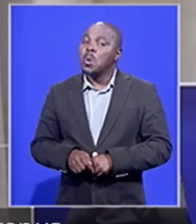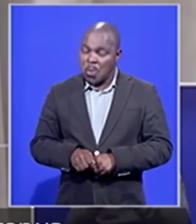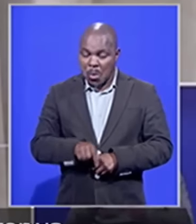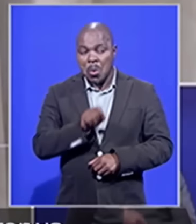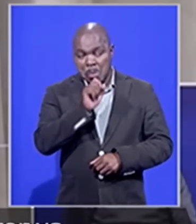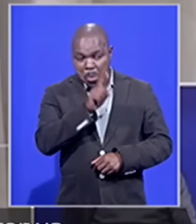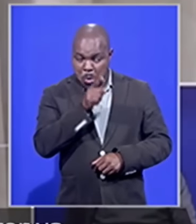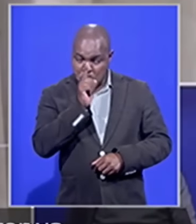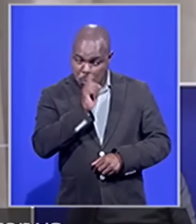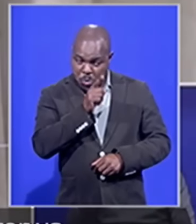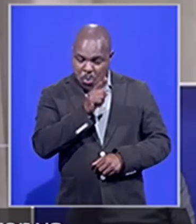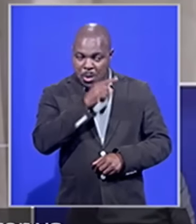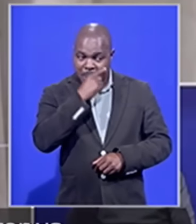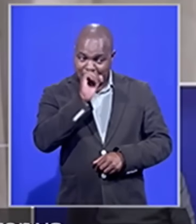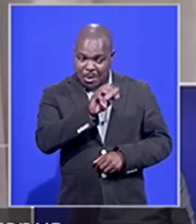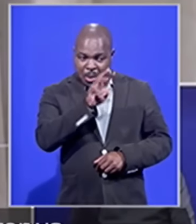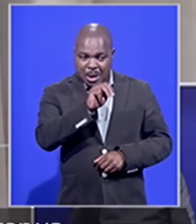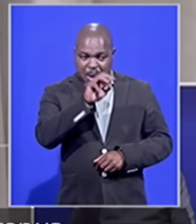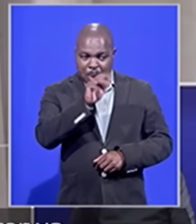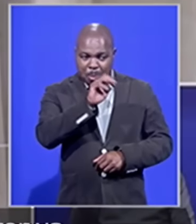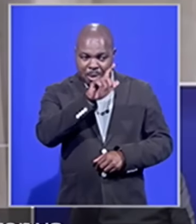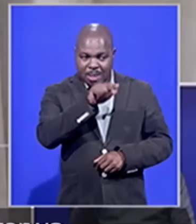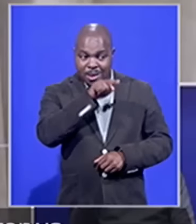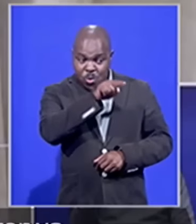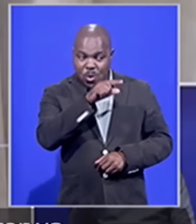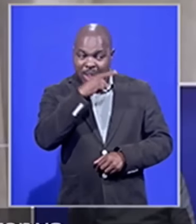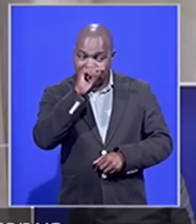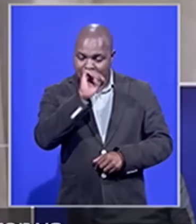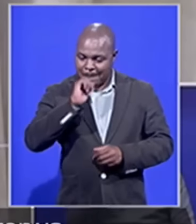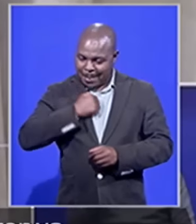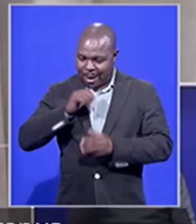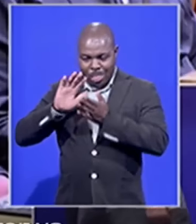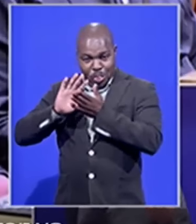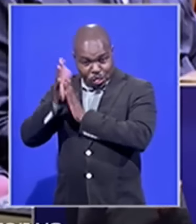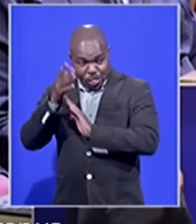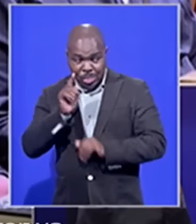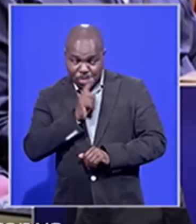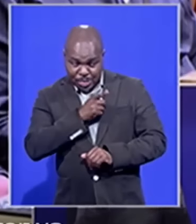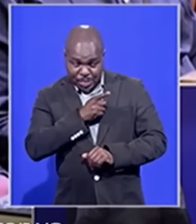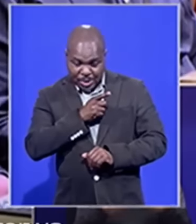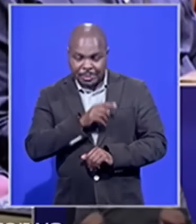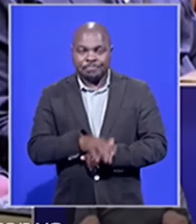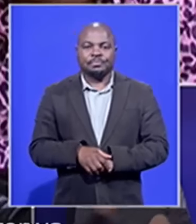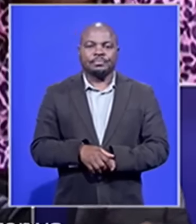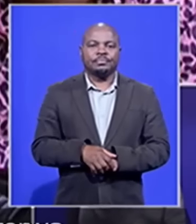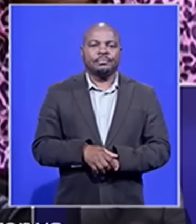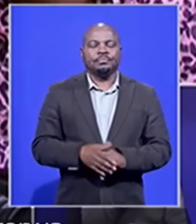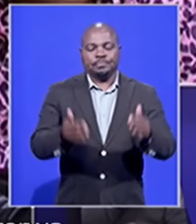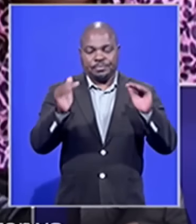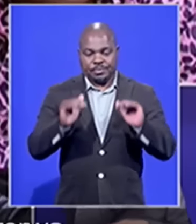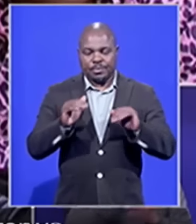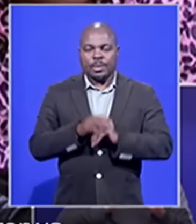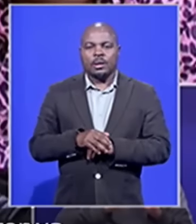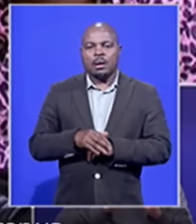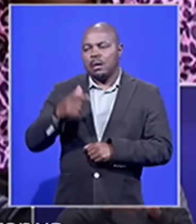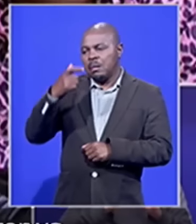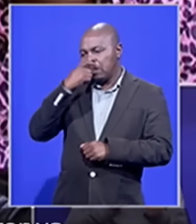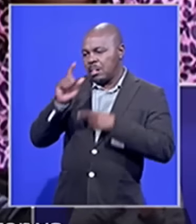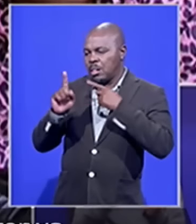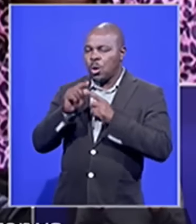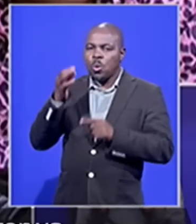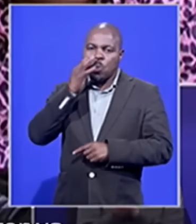Maumela who is putting my name into disrepute. Ditabeng tse ding, Ramaphosa o boletse hore